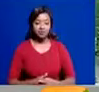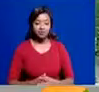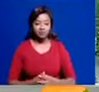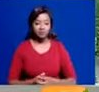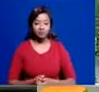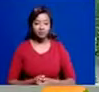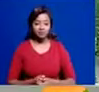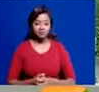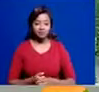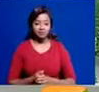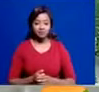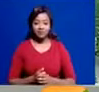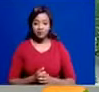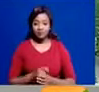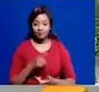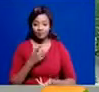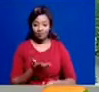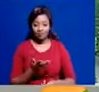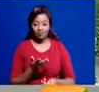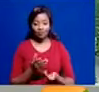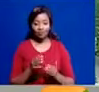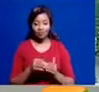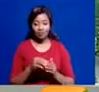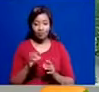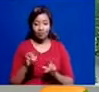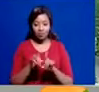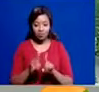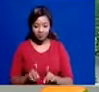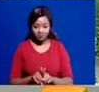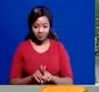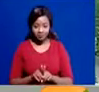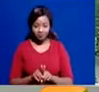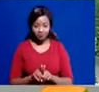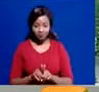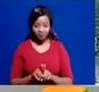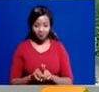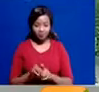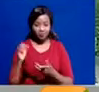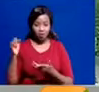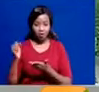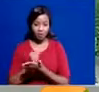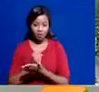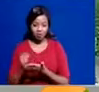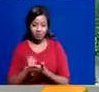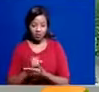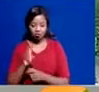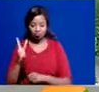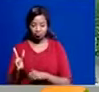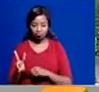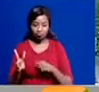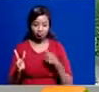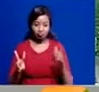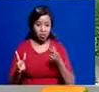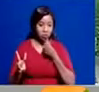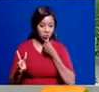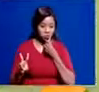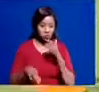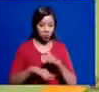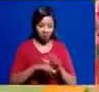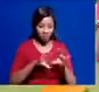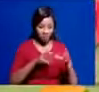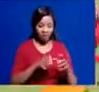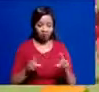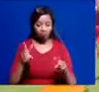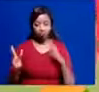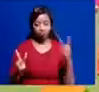Posta Rangers came from behind to league leaders Gor Mahia to a 2-2 draw at Nyayo Stadium. Well, Benson Omala seemed to